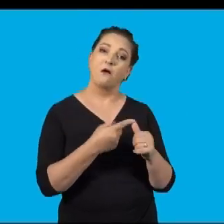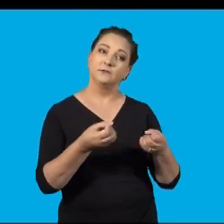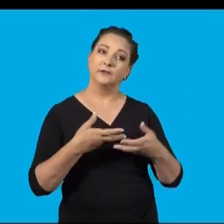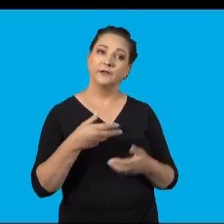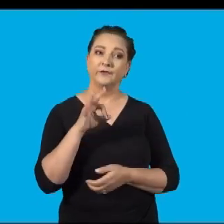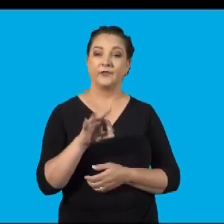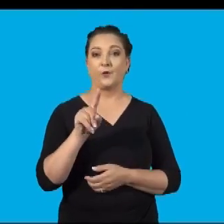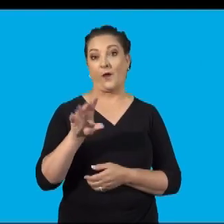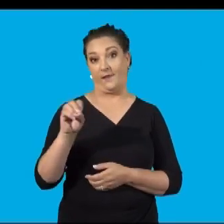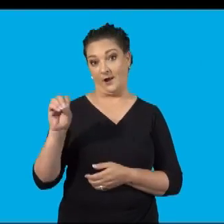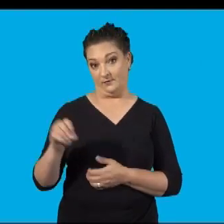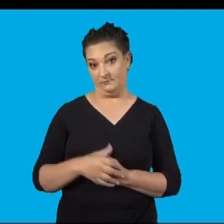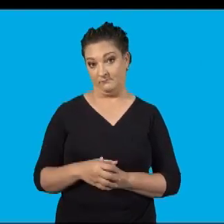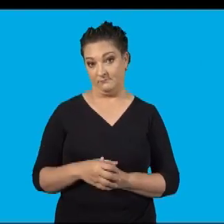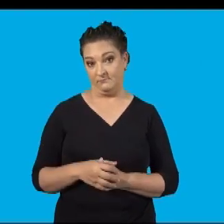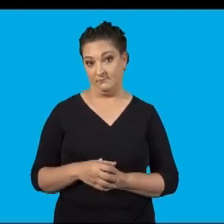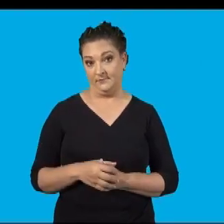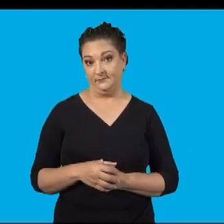me 3,100.